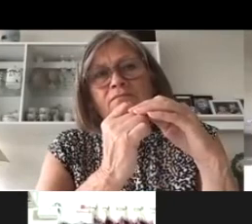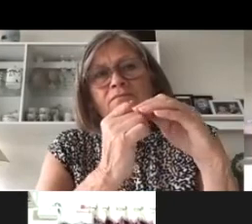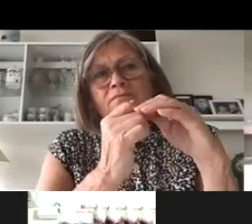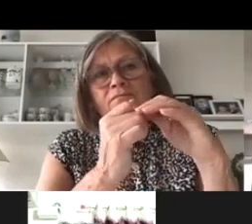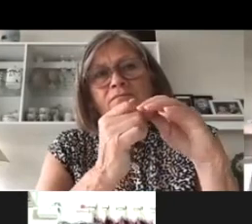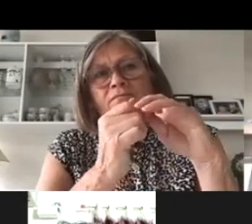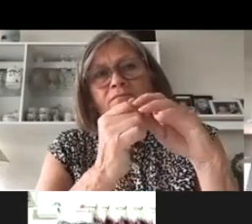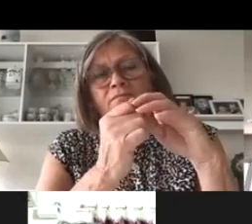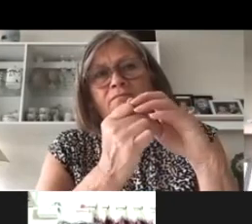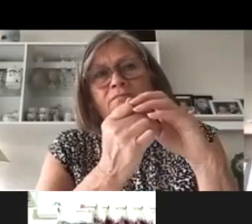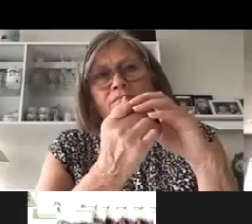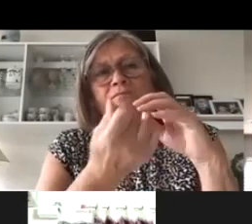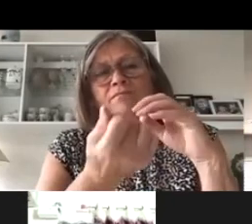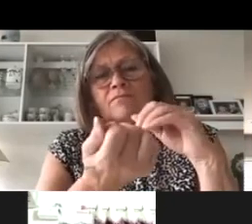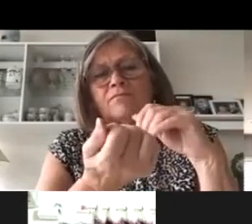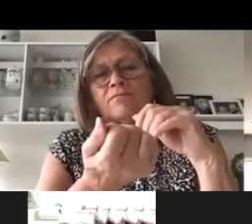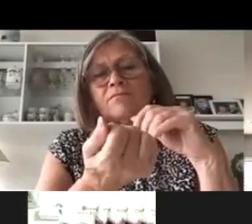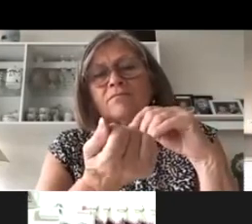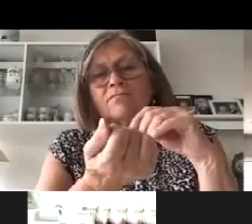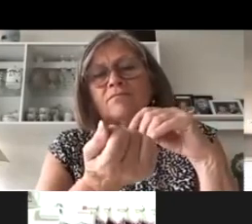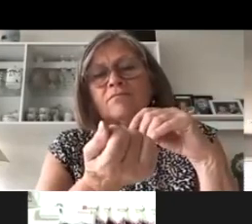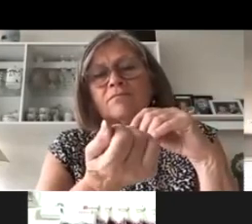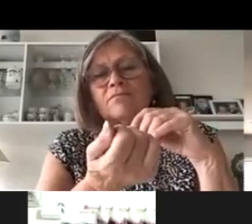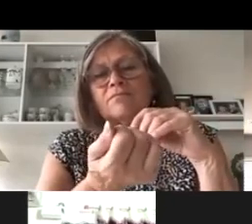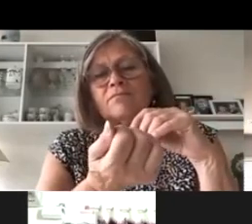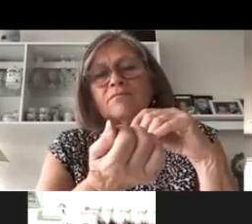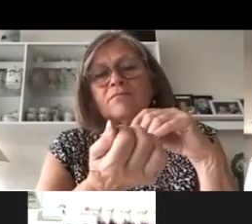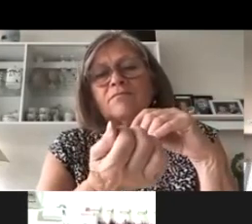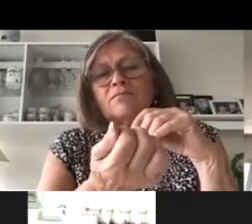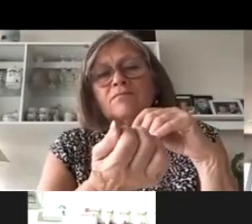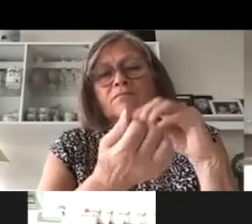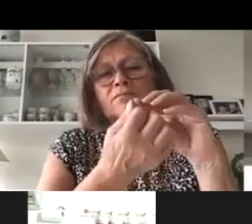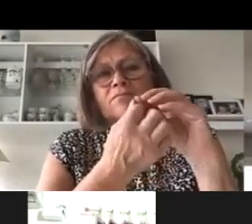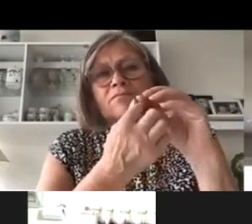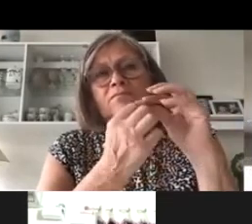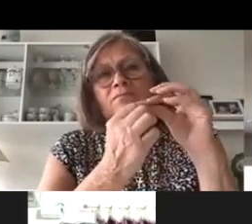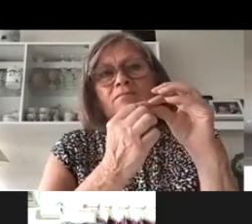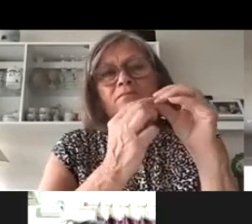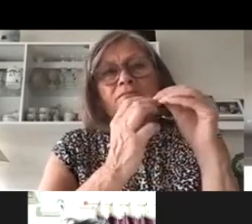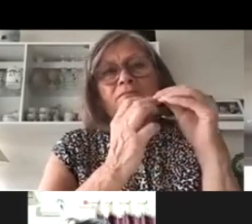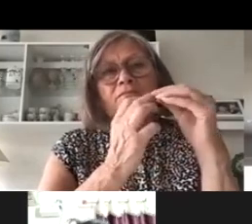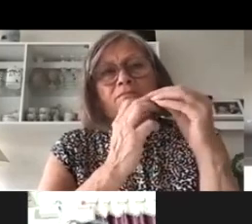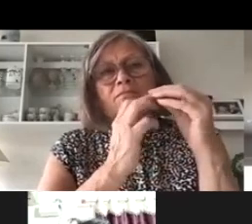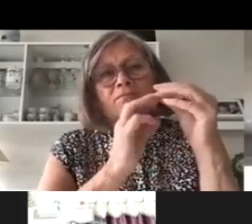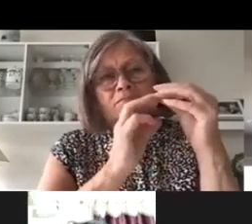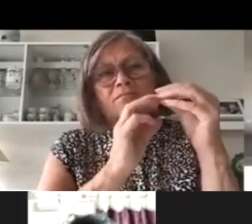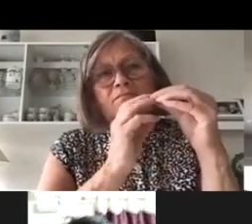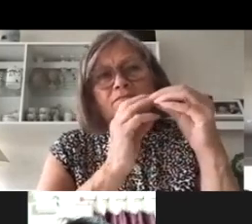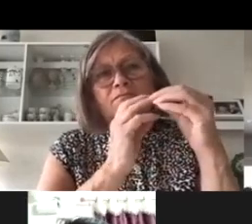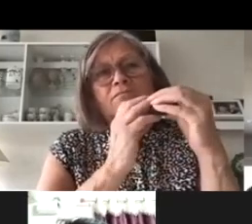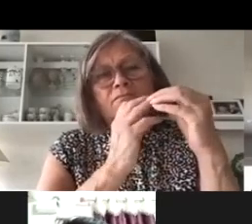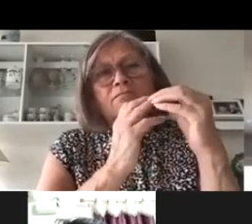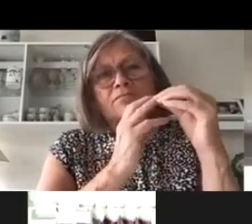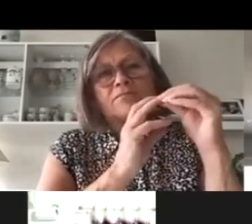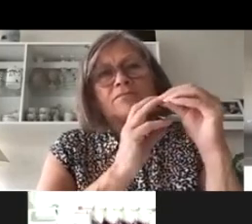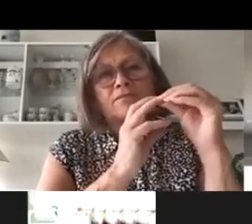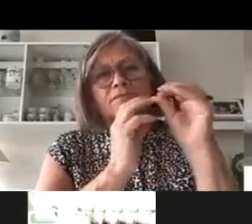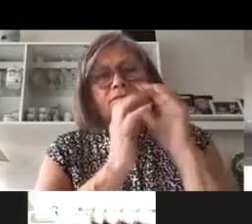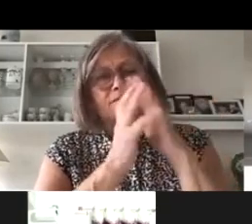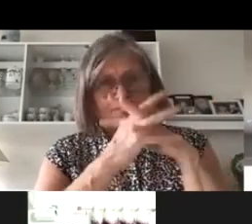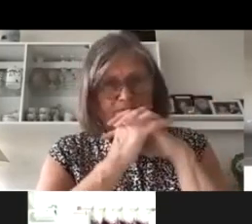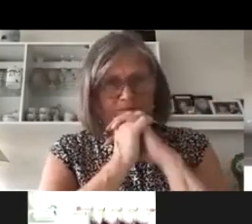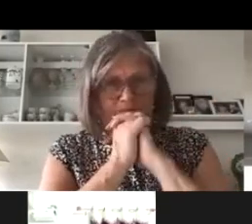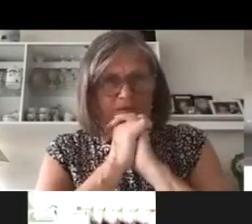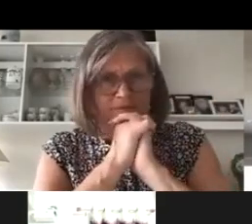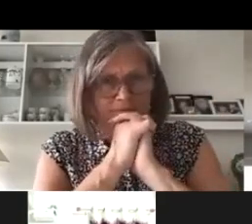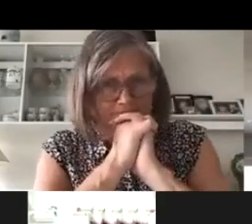Yeah, that's what the next class is about. How, what does this dominion means? How each one of us will rule? We are